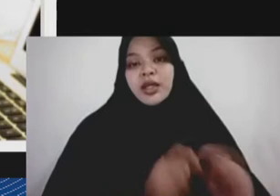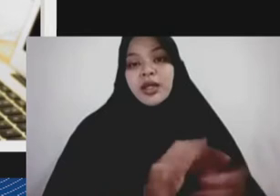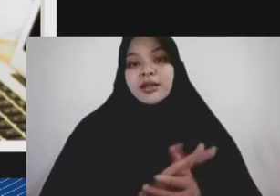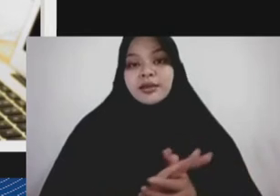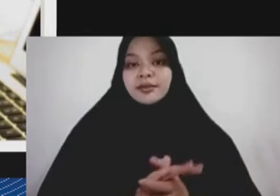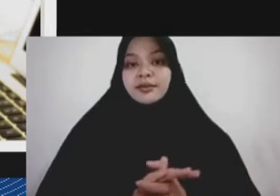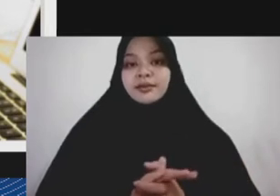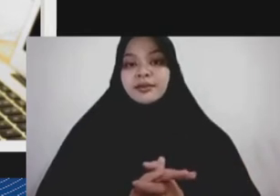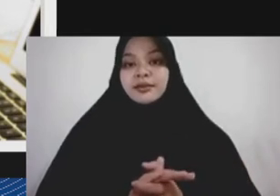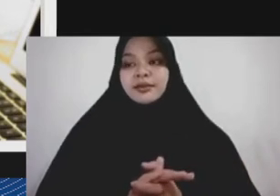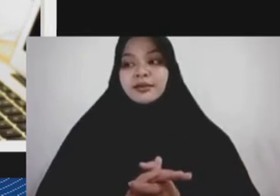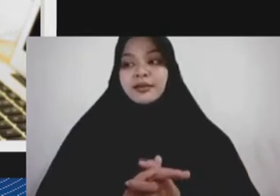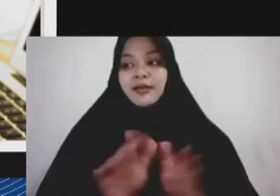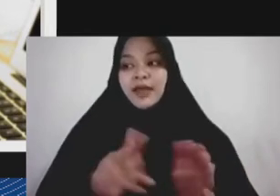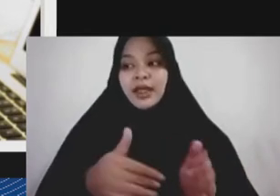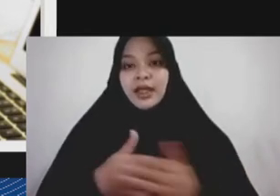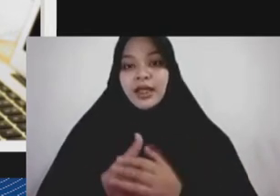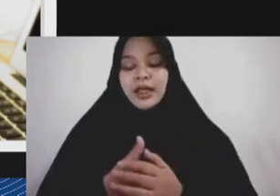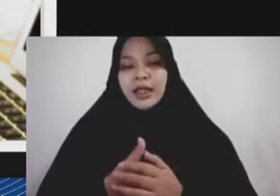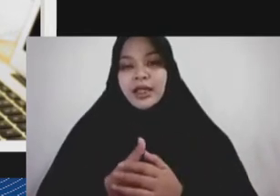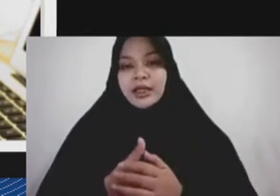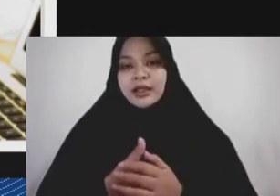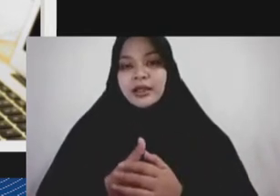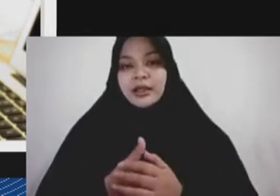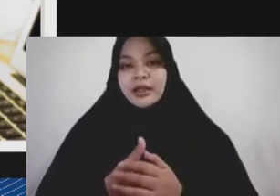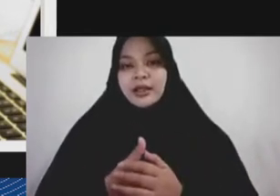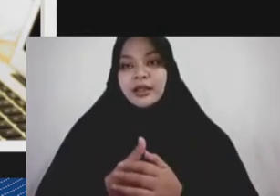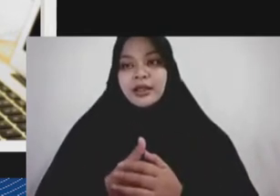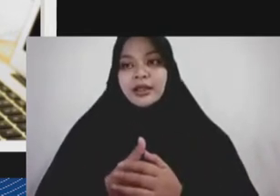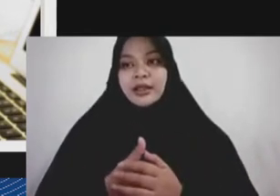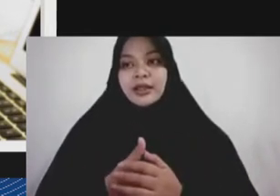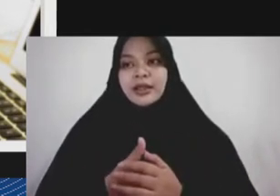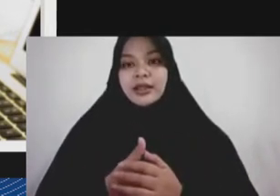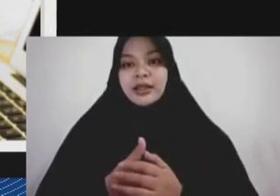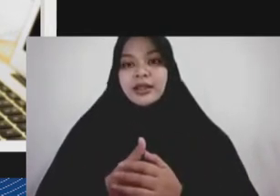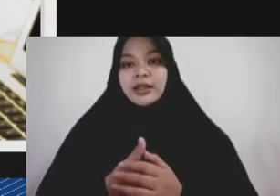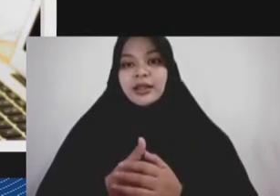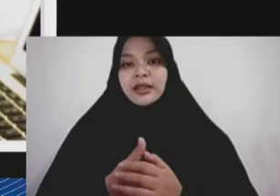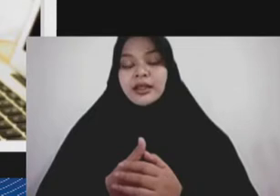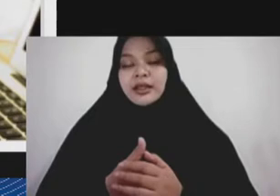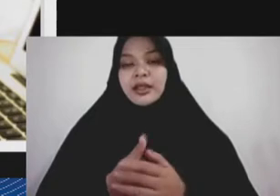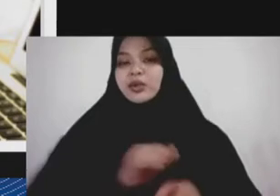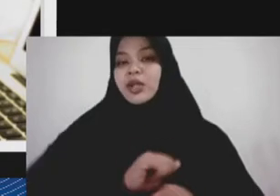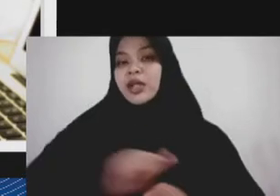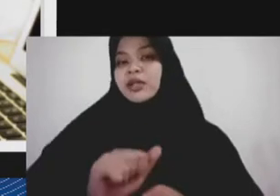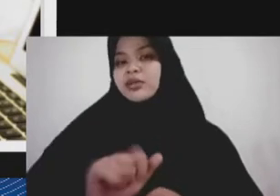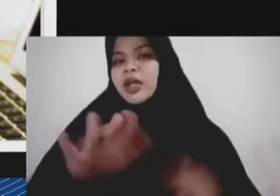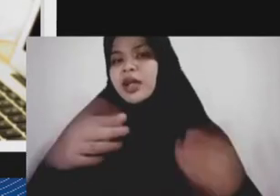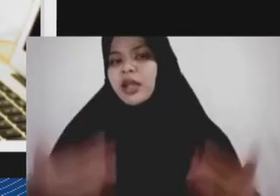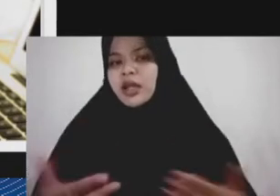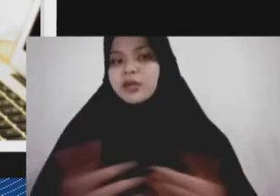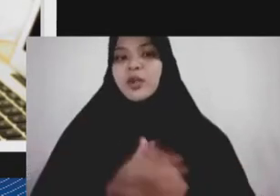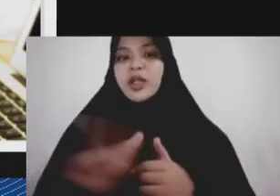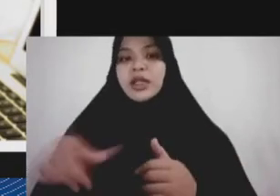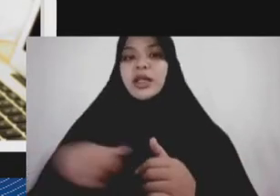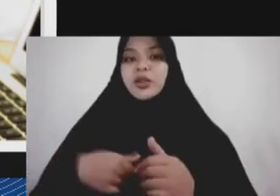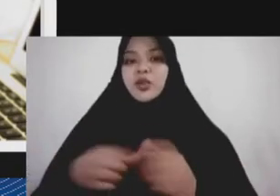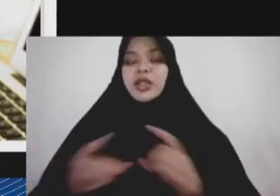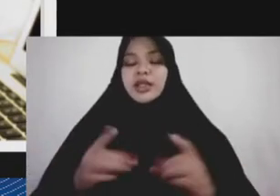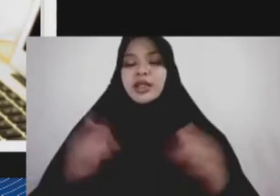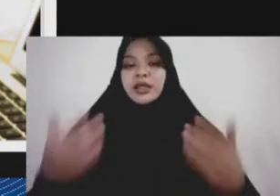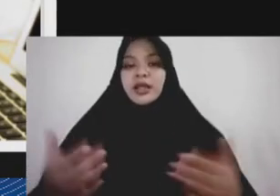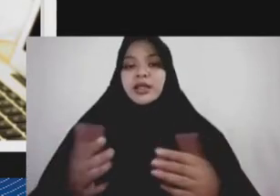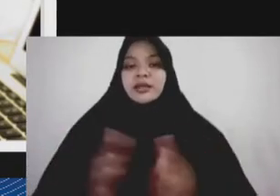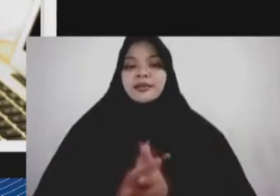our partners were needing training on how to handle disclosures of gender-based